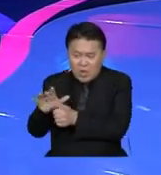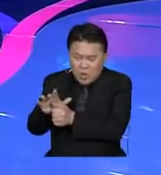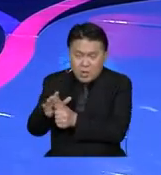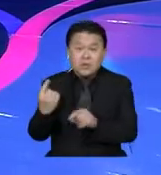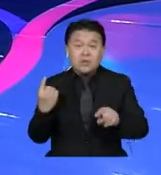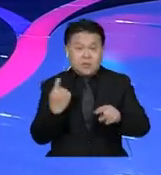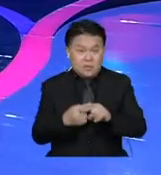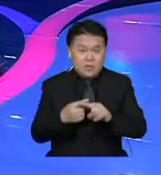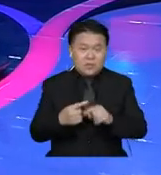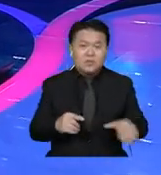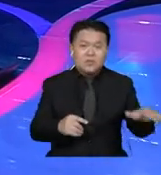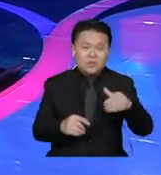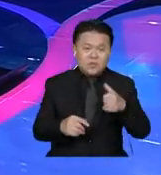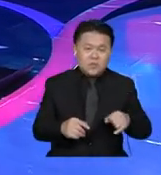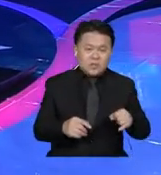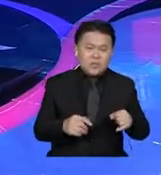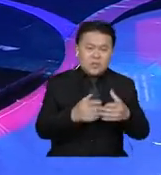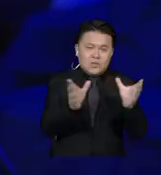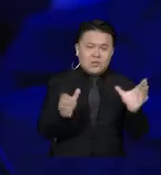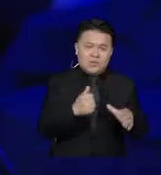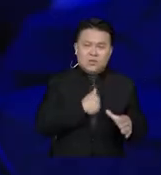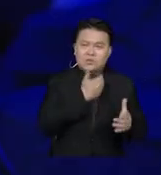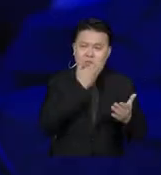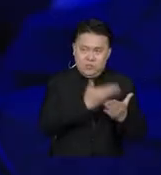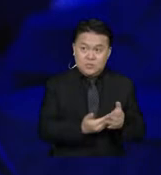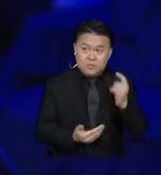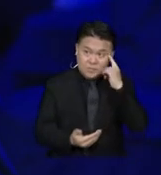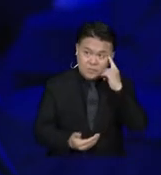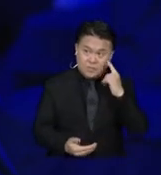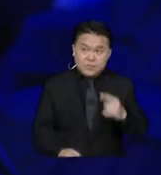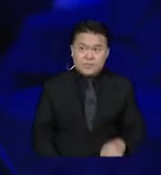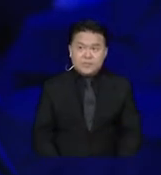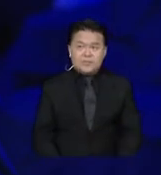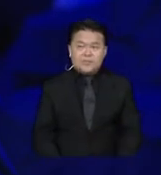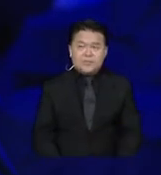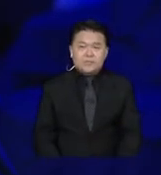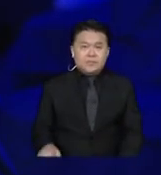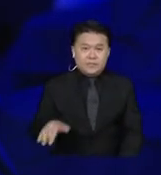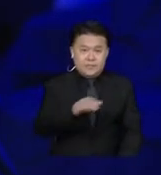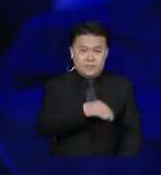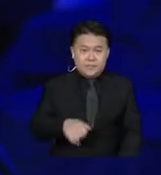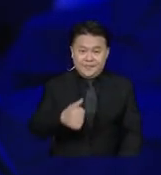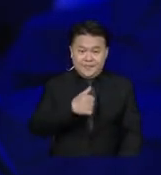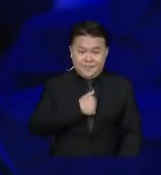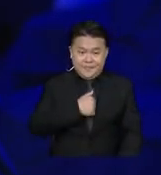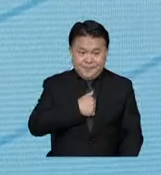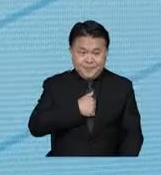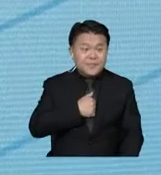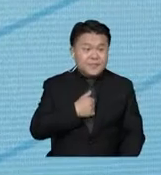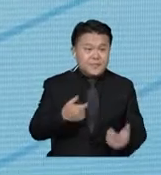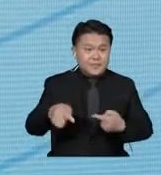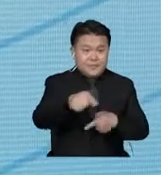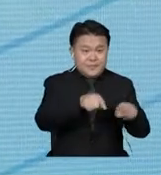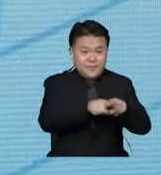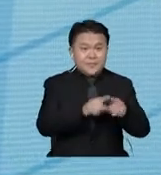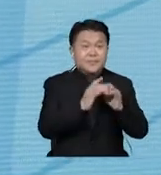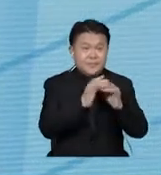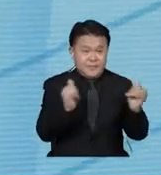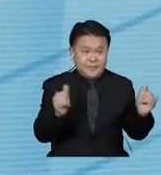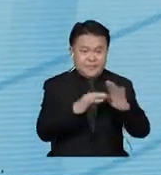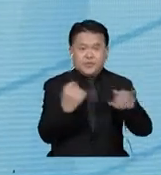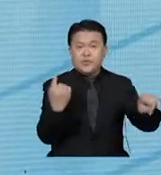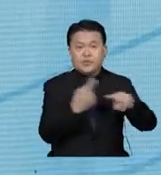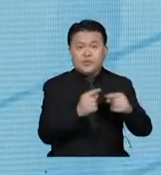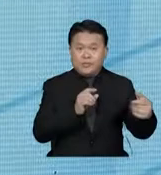bear feels about her offspring. We can be bonded and love those who share our identity as if they